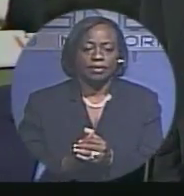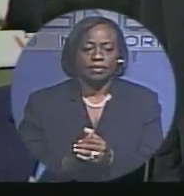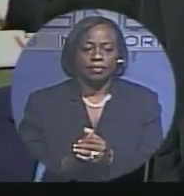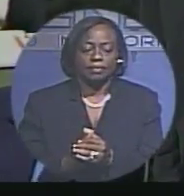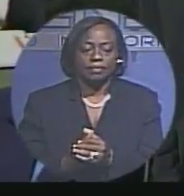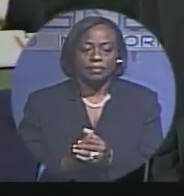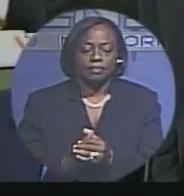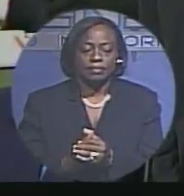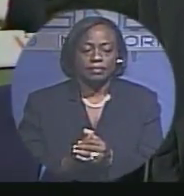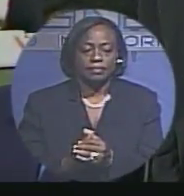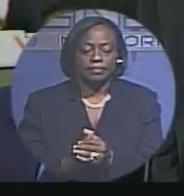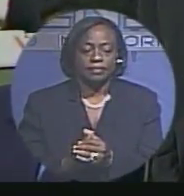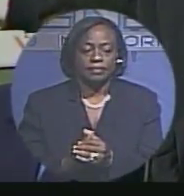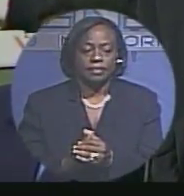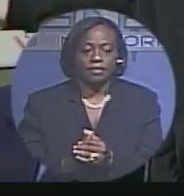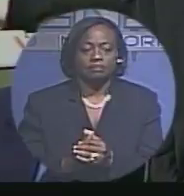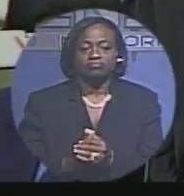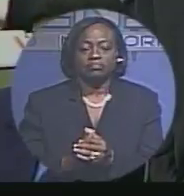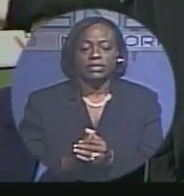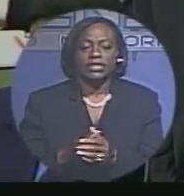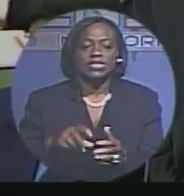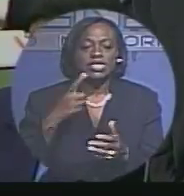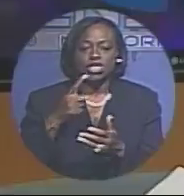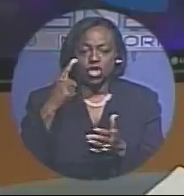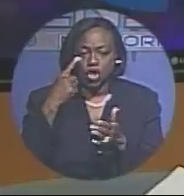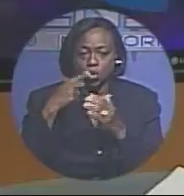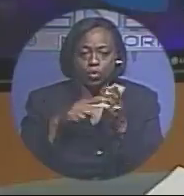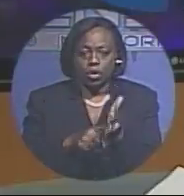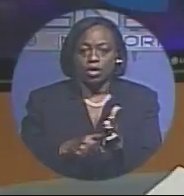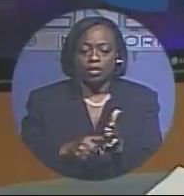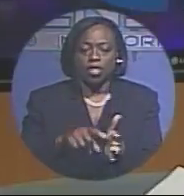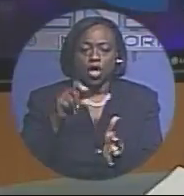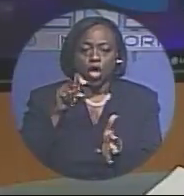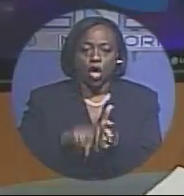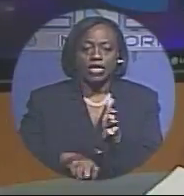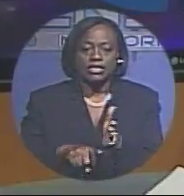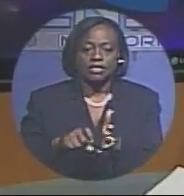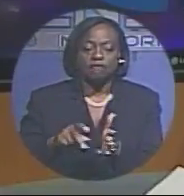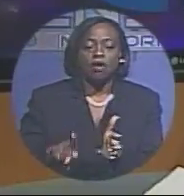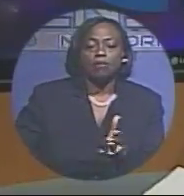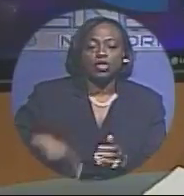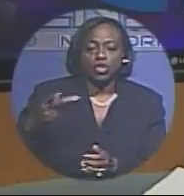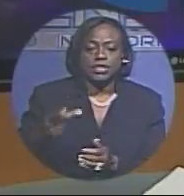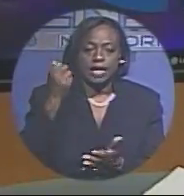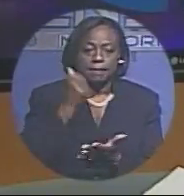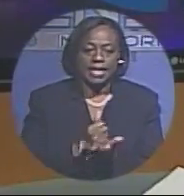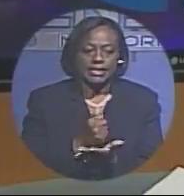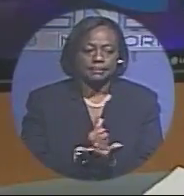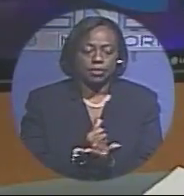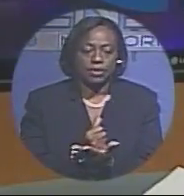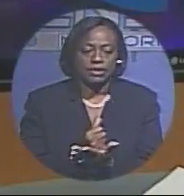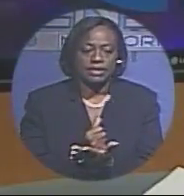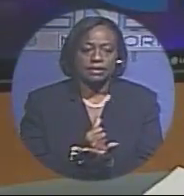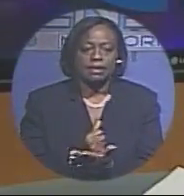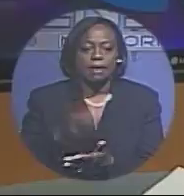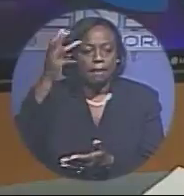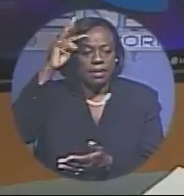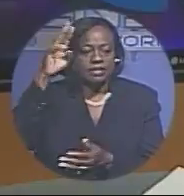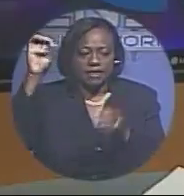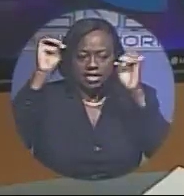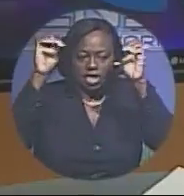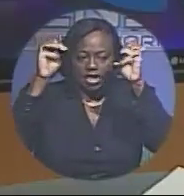cost of producing a passport. Also coming out of the head-by-head, Minister of Education